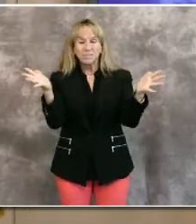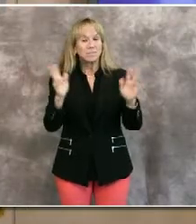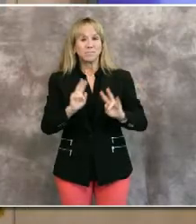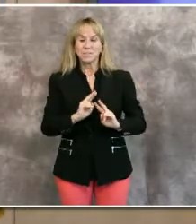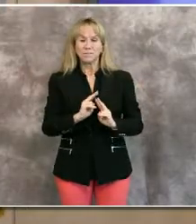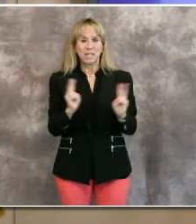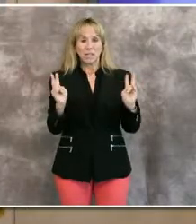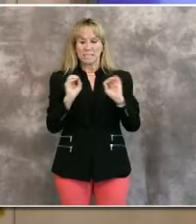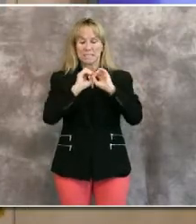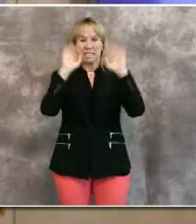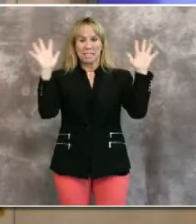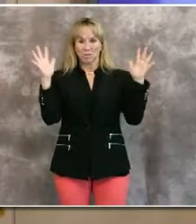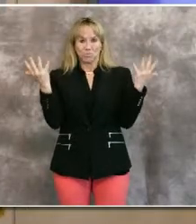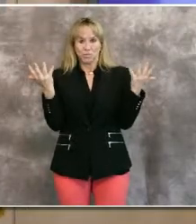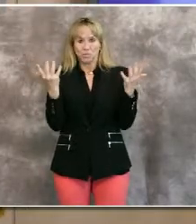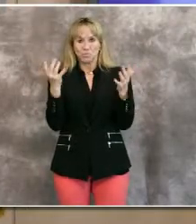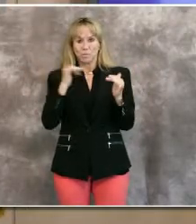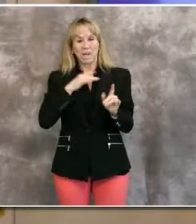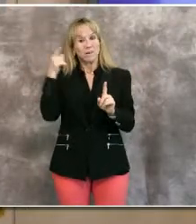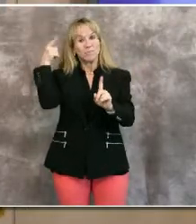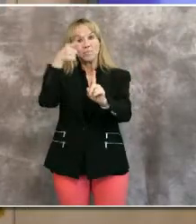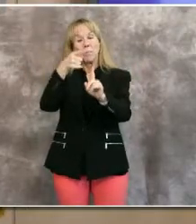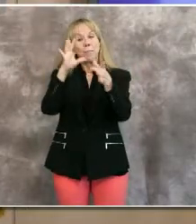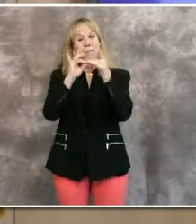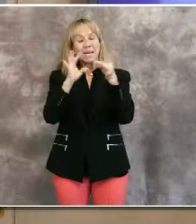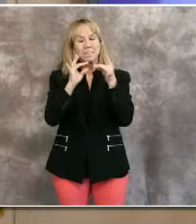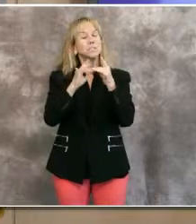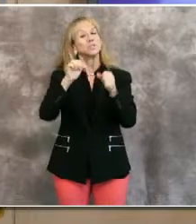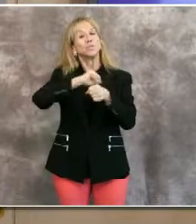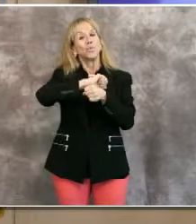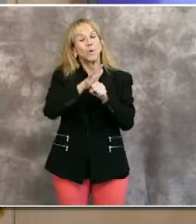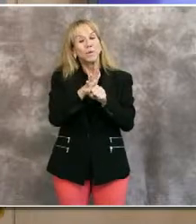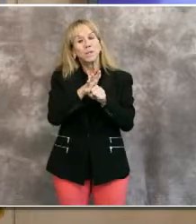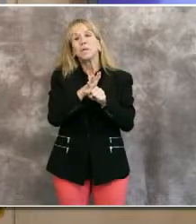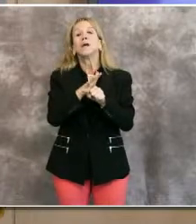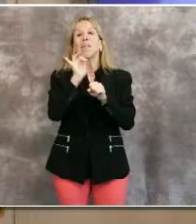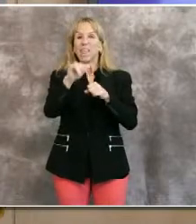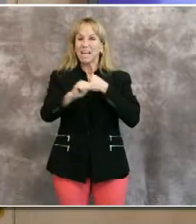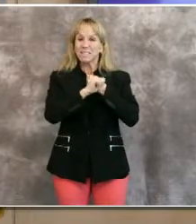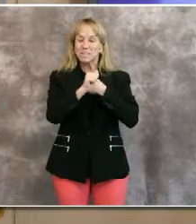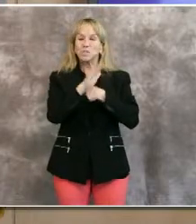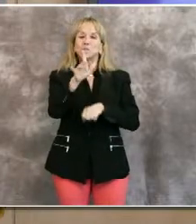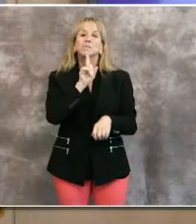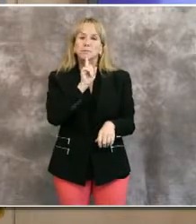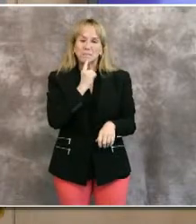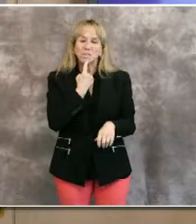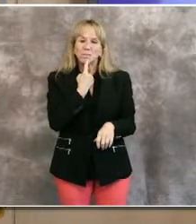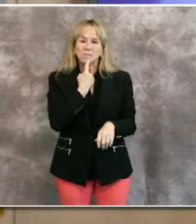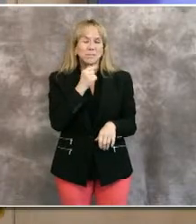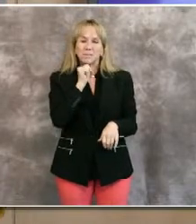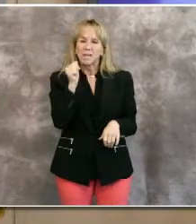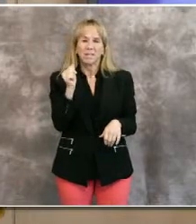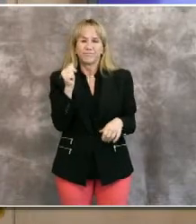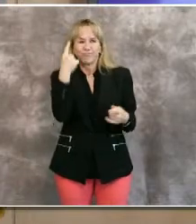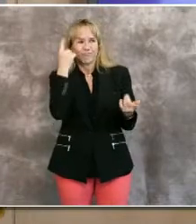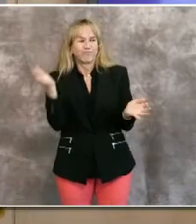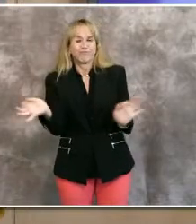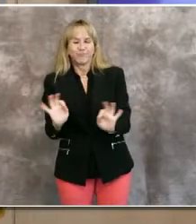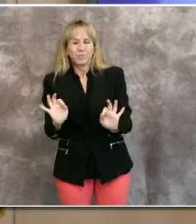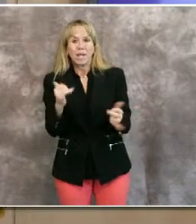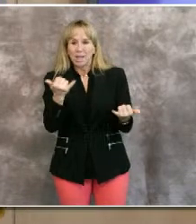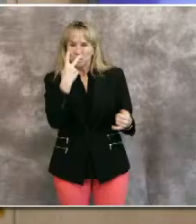coronavirus are real. They are present, and we are seeing increases in cases, in percentage of cases